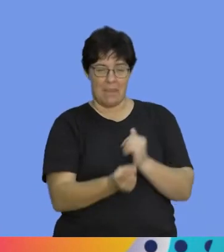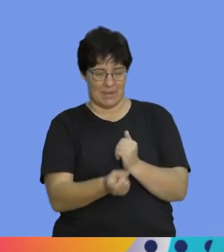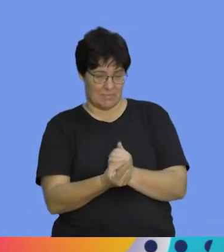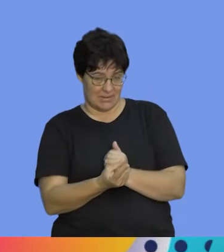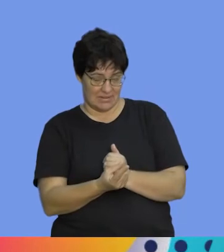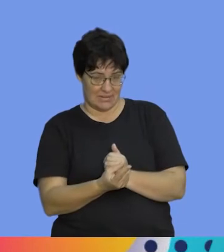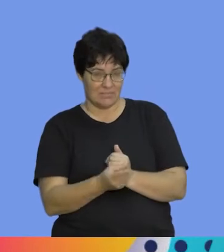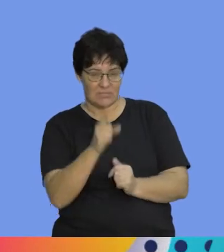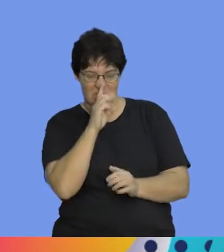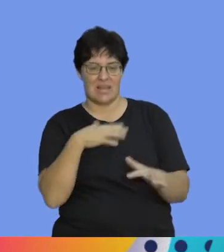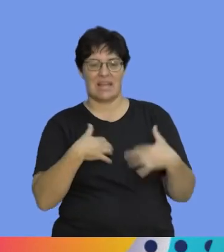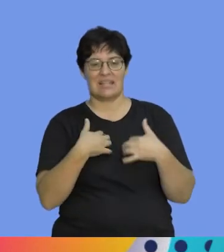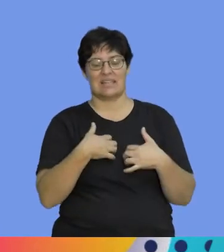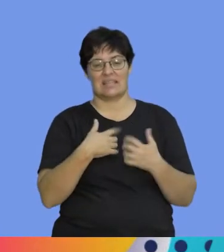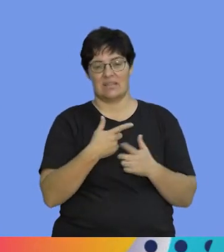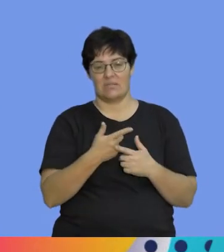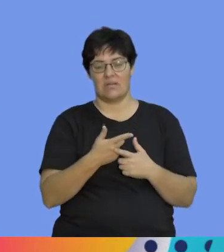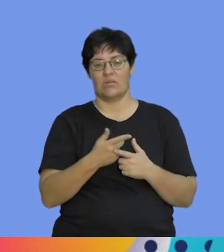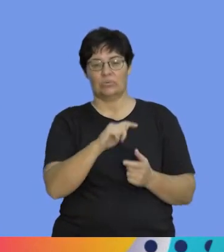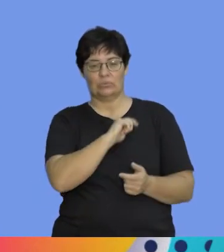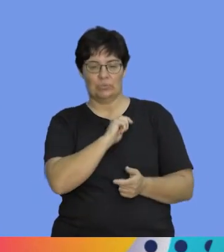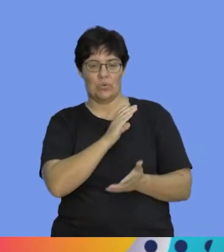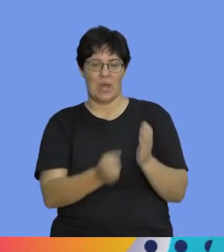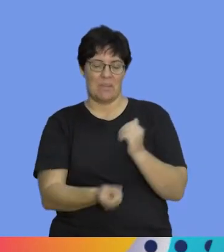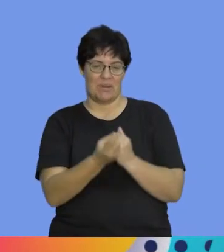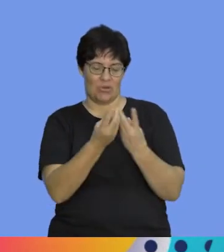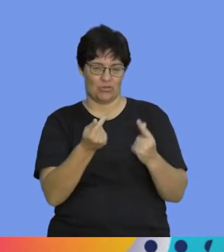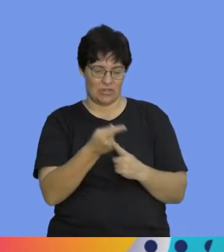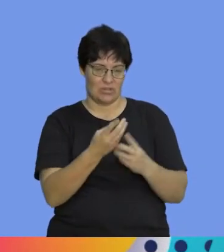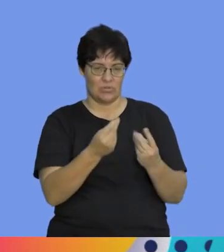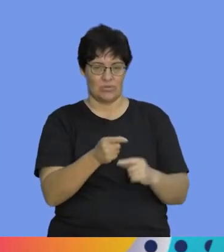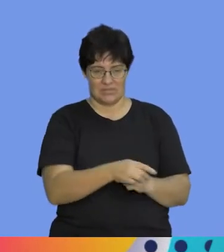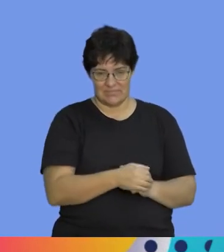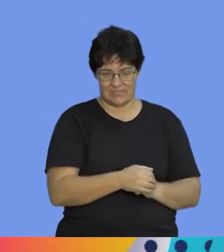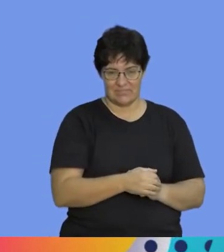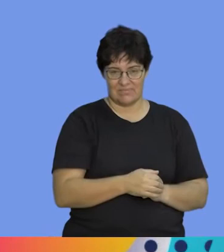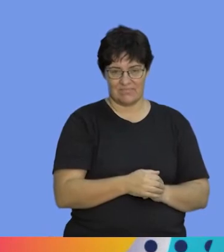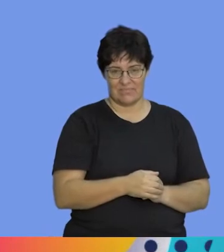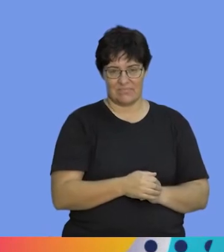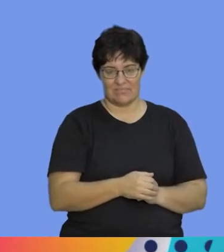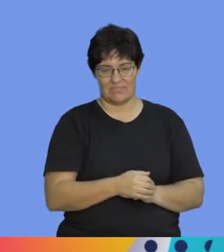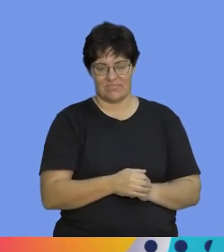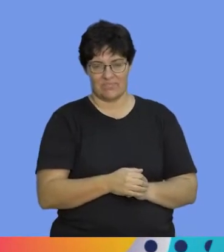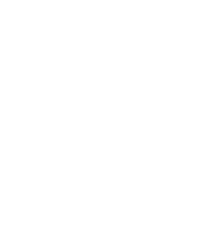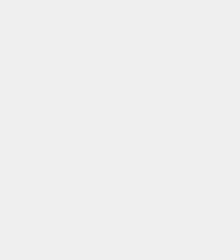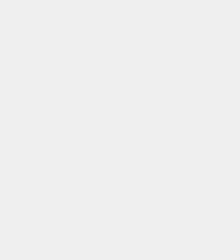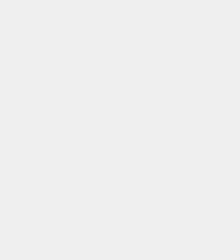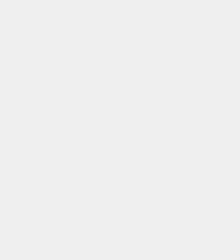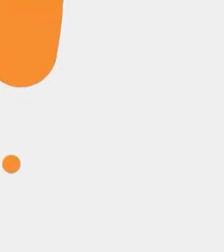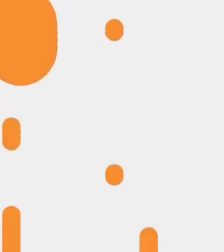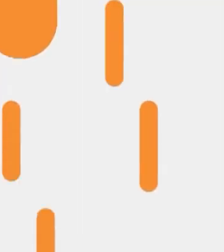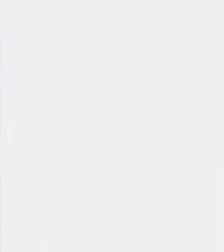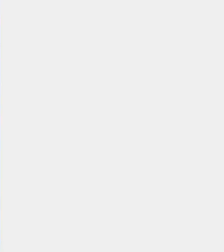some of the, you know, exciting, you know, facts about concentration of solution. For now, let's take a short breather.